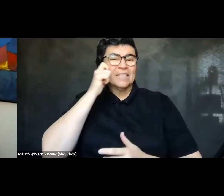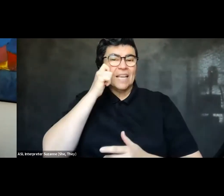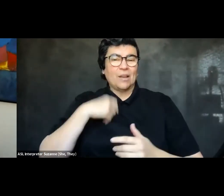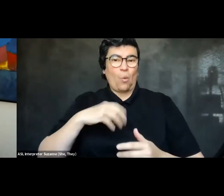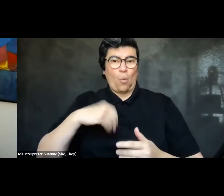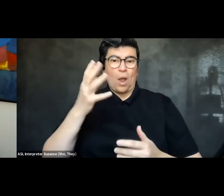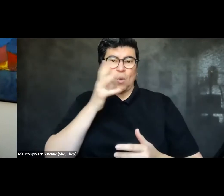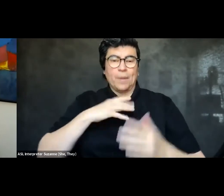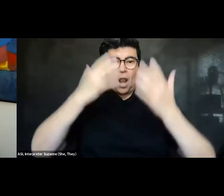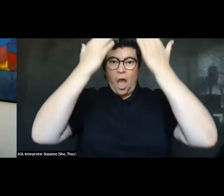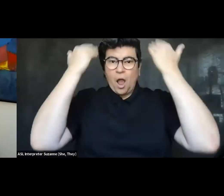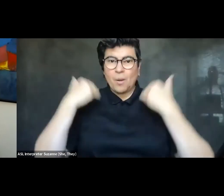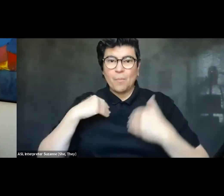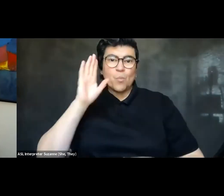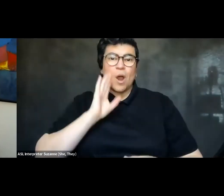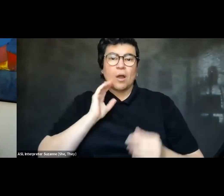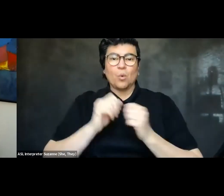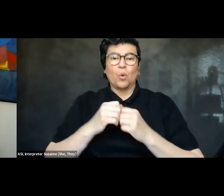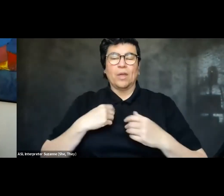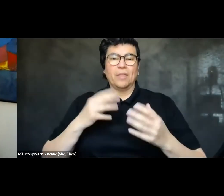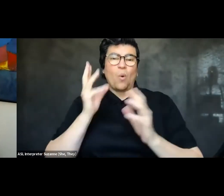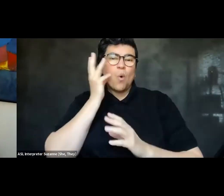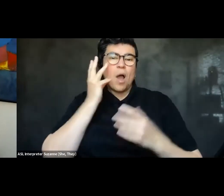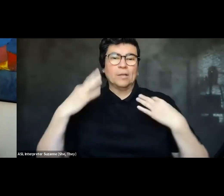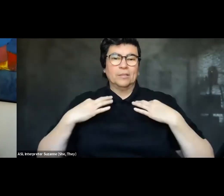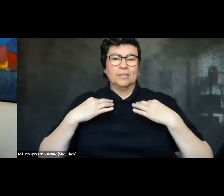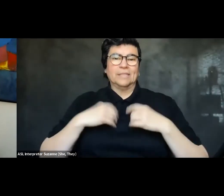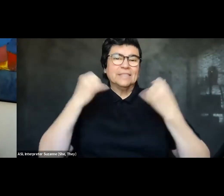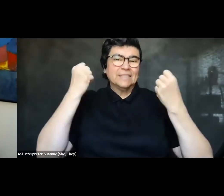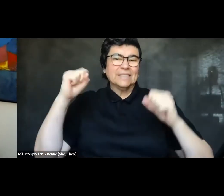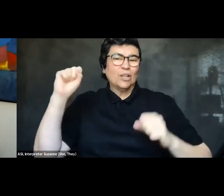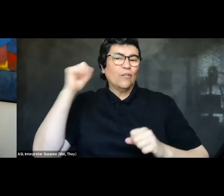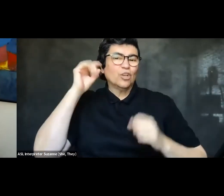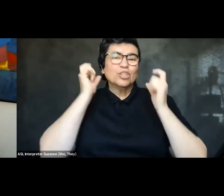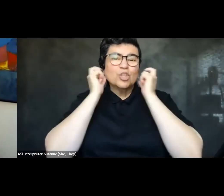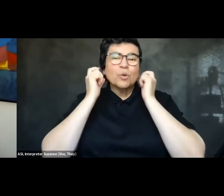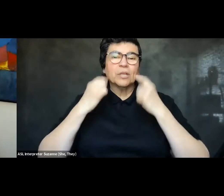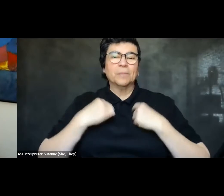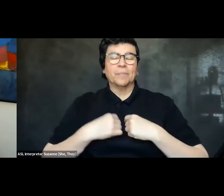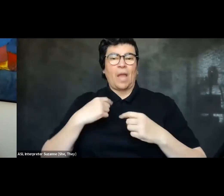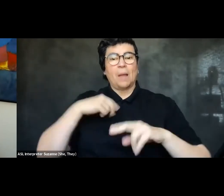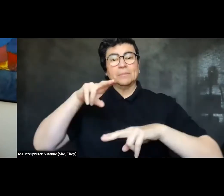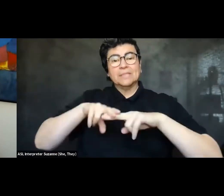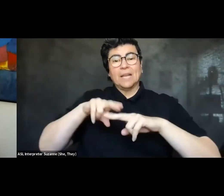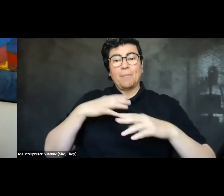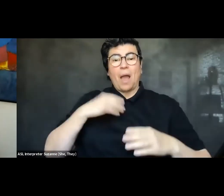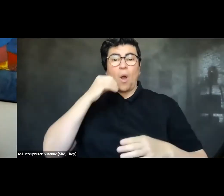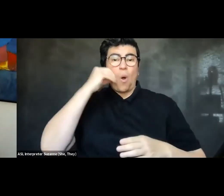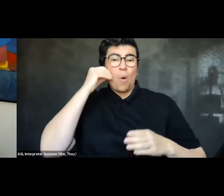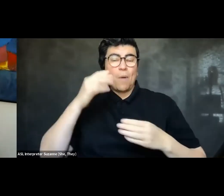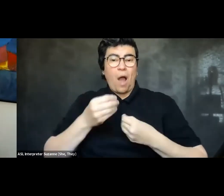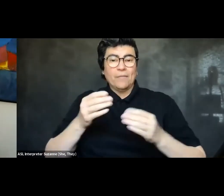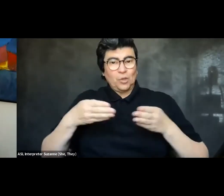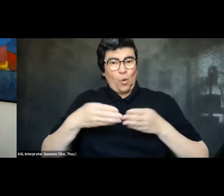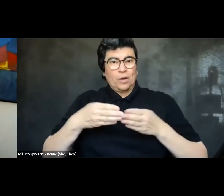hair, wearing a burgundy top with a black sweater and silver jewelry. I am seated in a corner of my home office with brightly colored